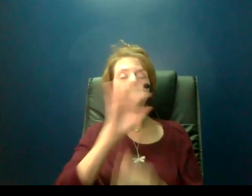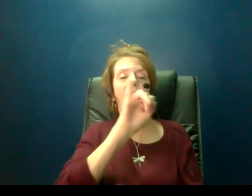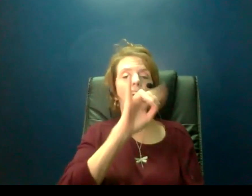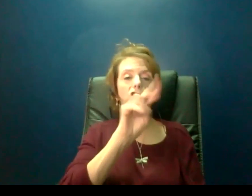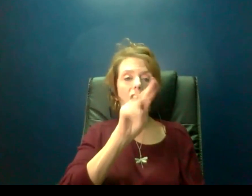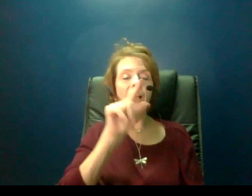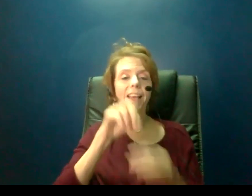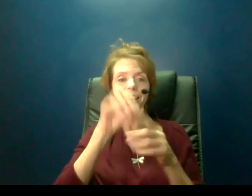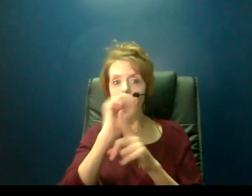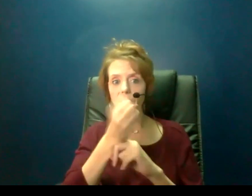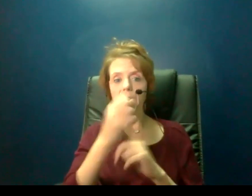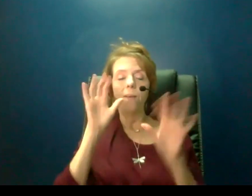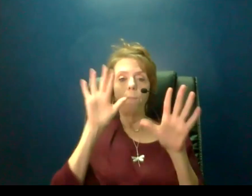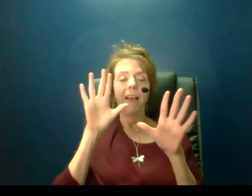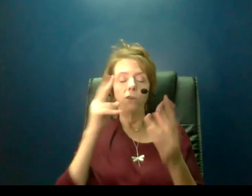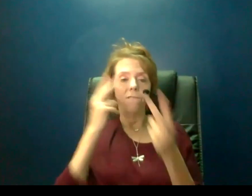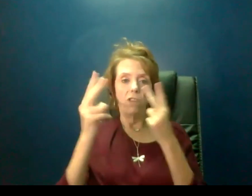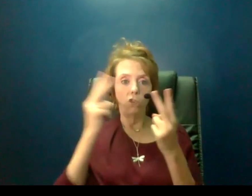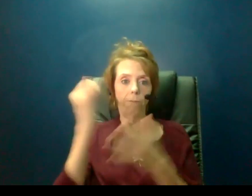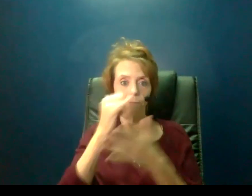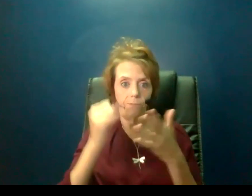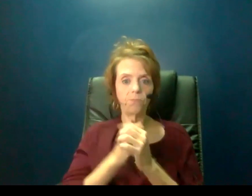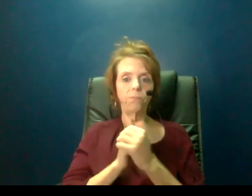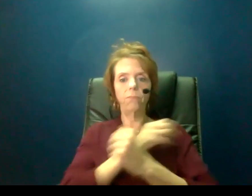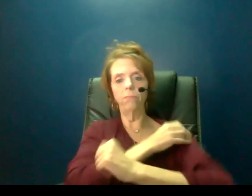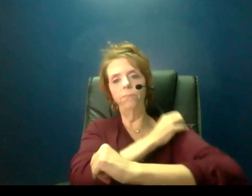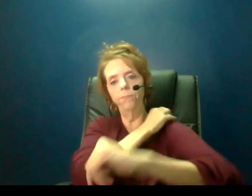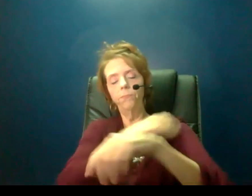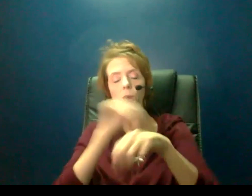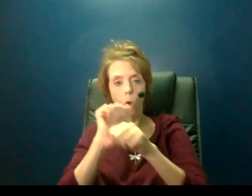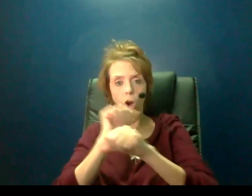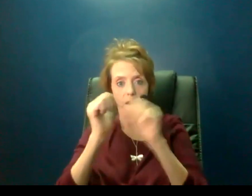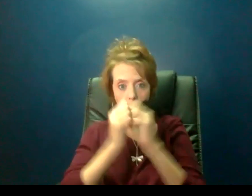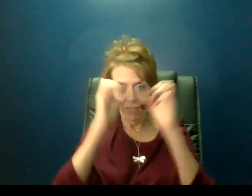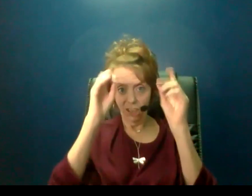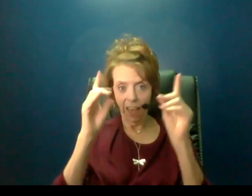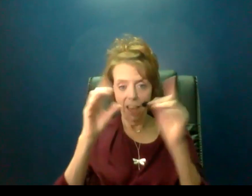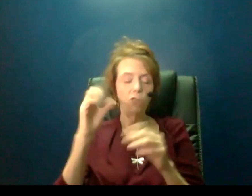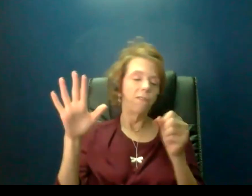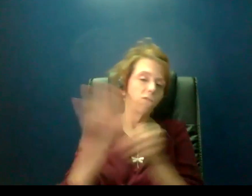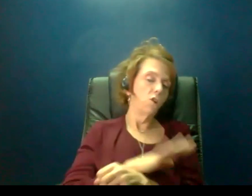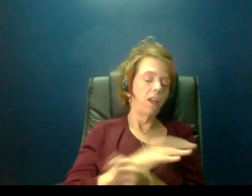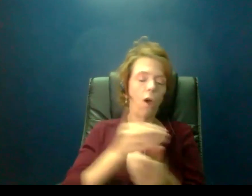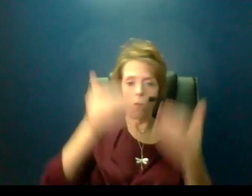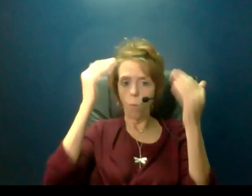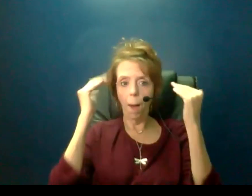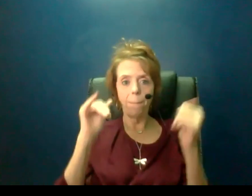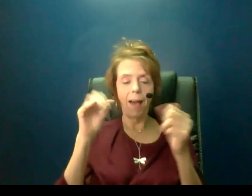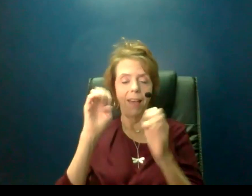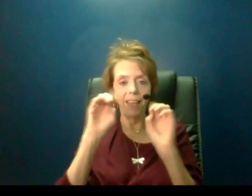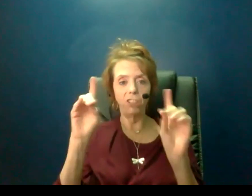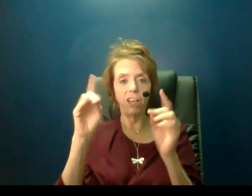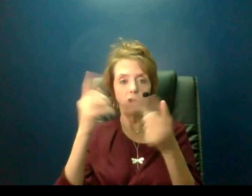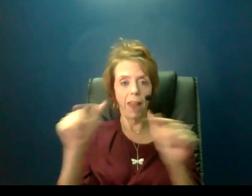situation, she's this amazing visual artist, working with educators. She was completely overwhelmed by the educational